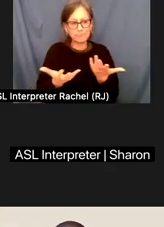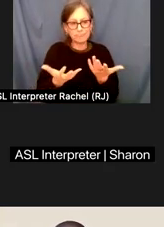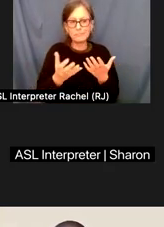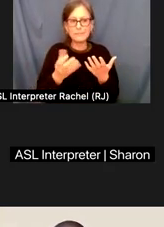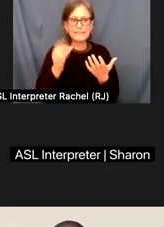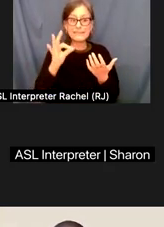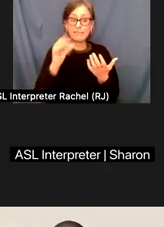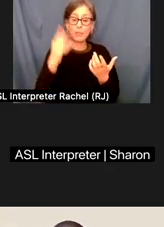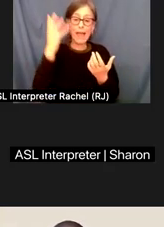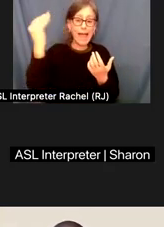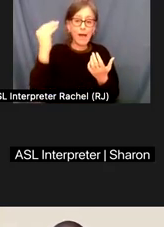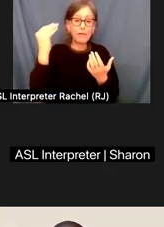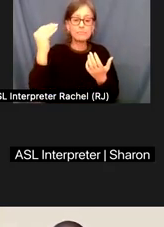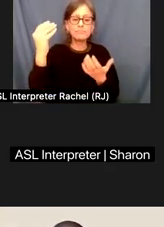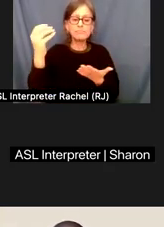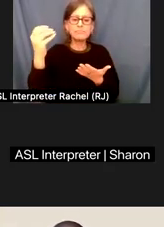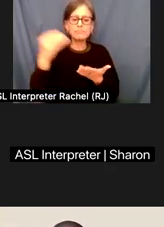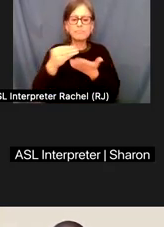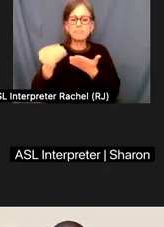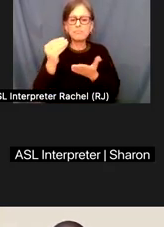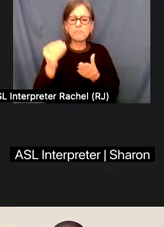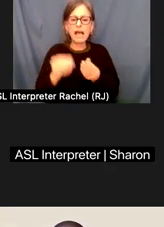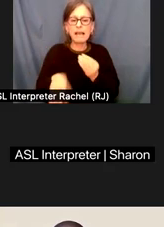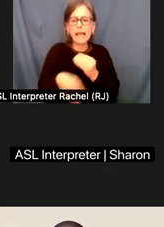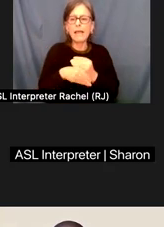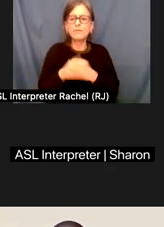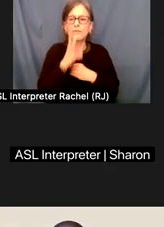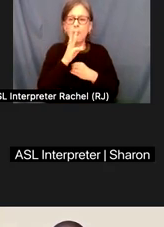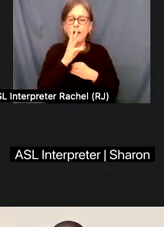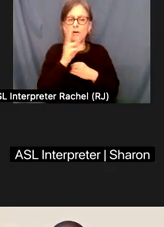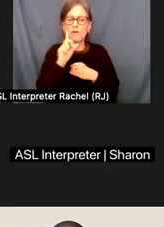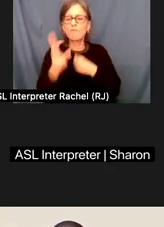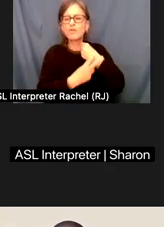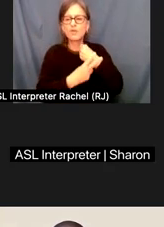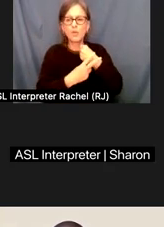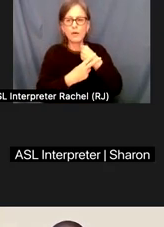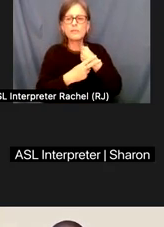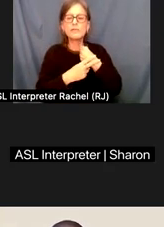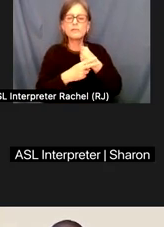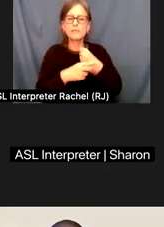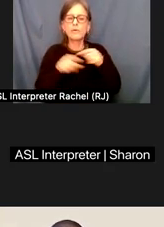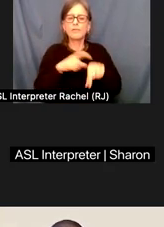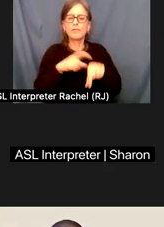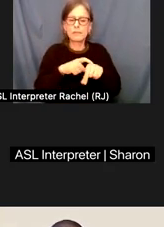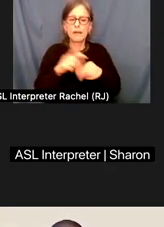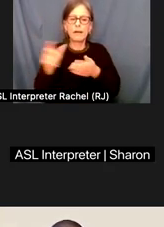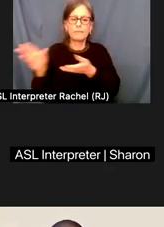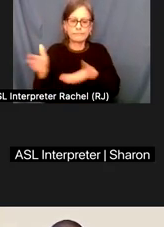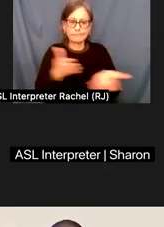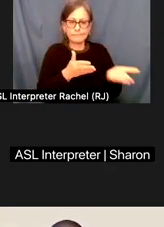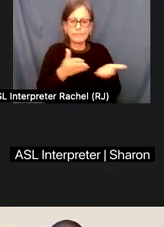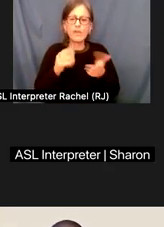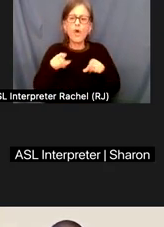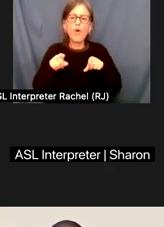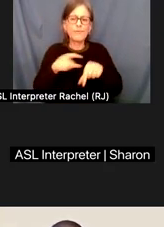going out, to get some more water when you do, to store and to have. And you can do things